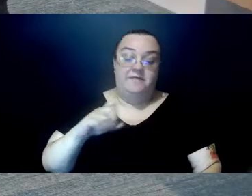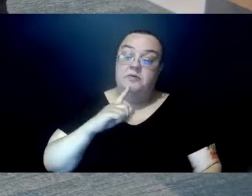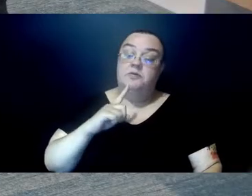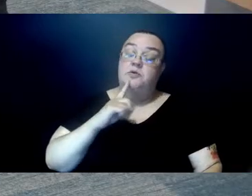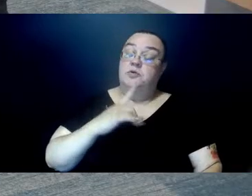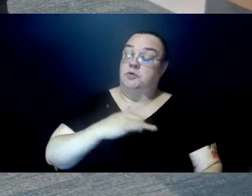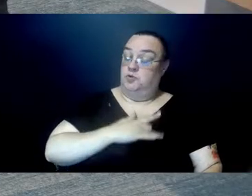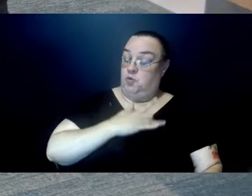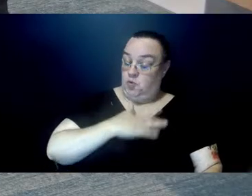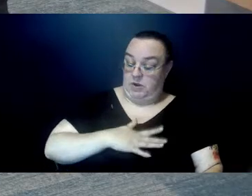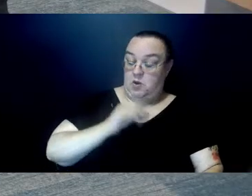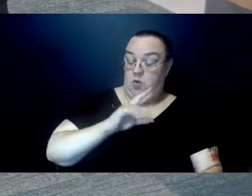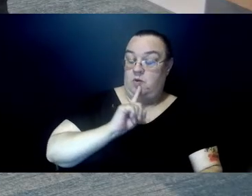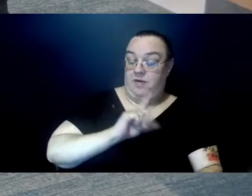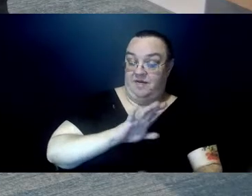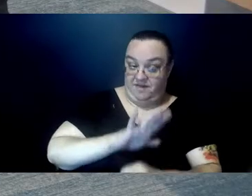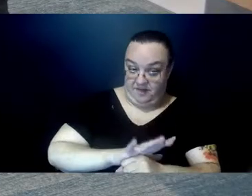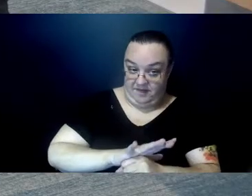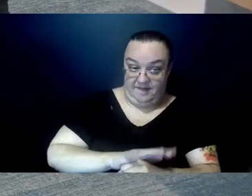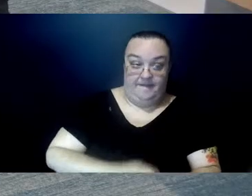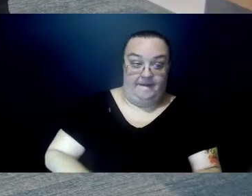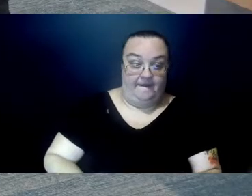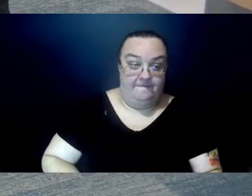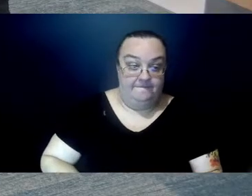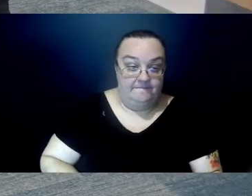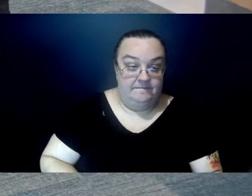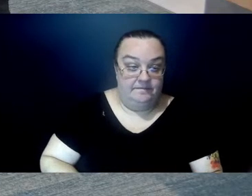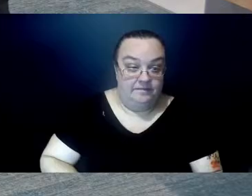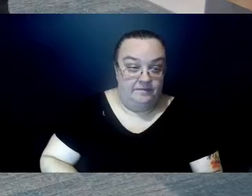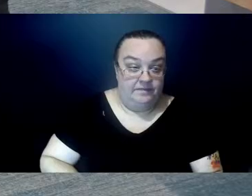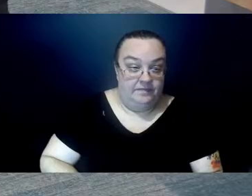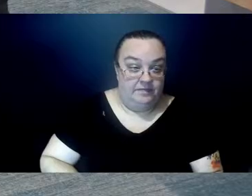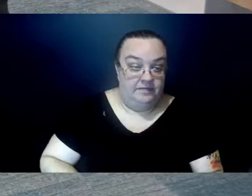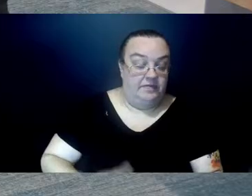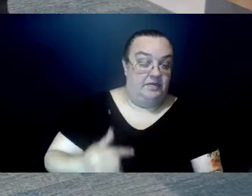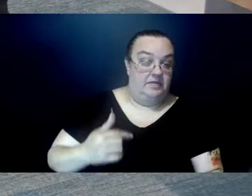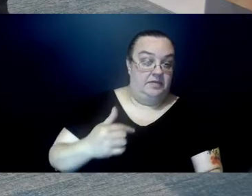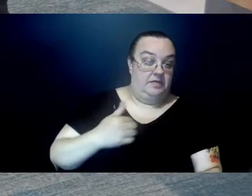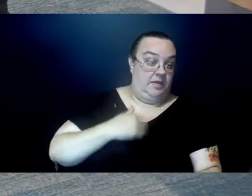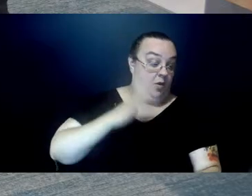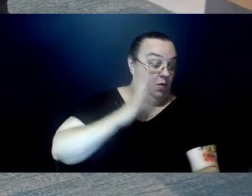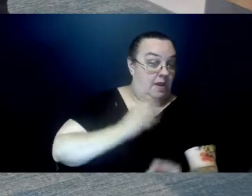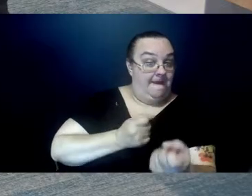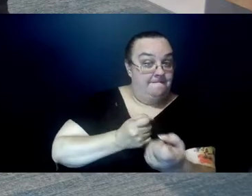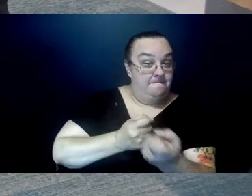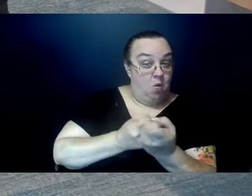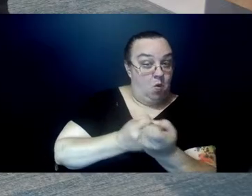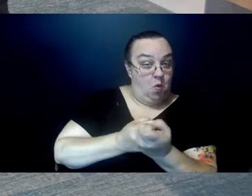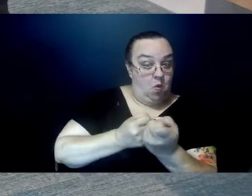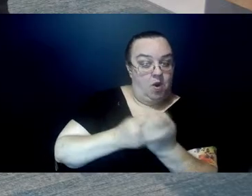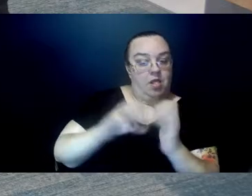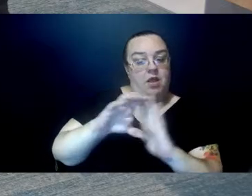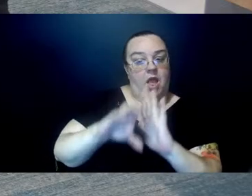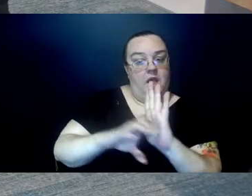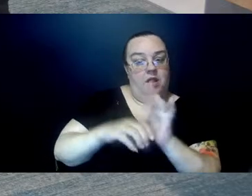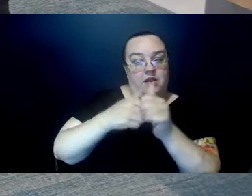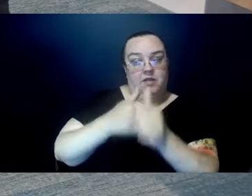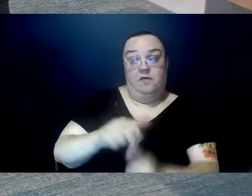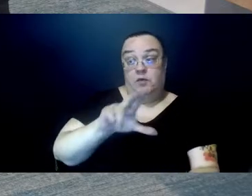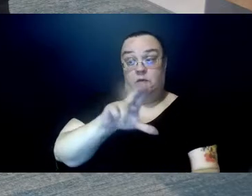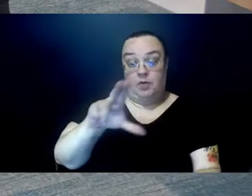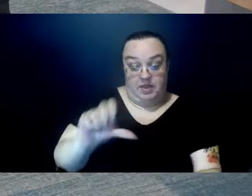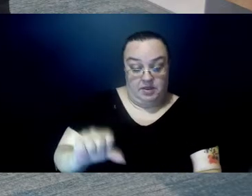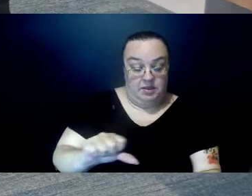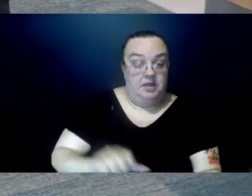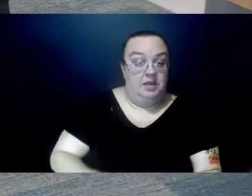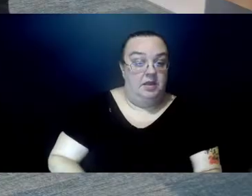that do solemnly swear and affirm that I will support the Constitution of the United States. I will support the Constitution of the United States. I